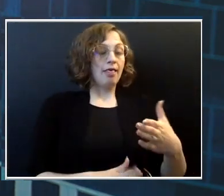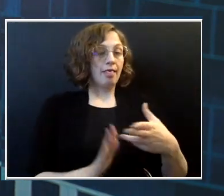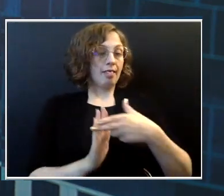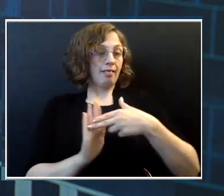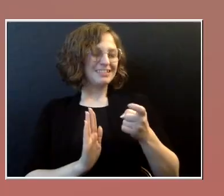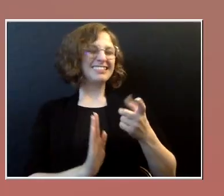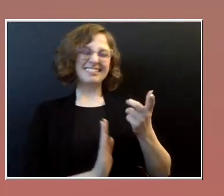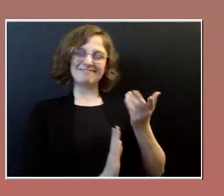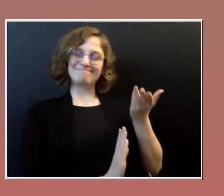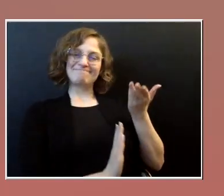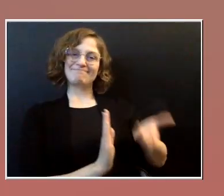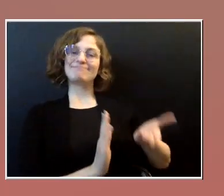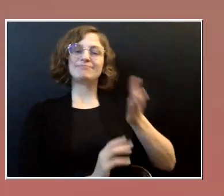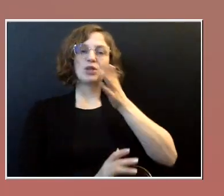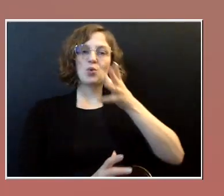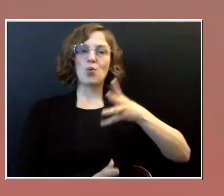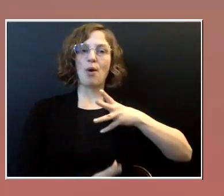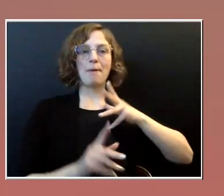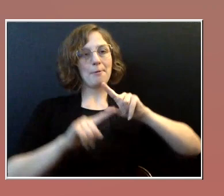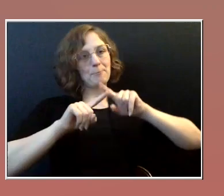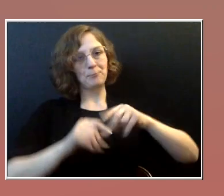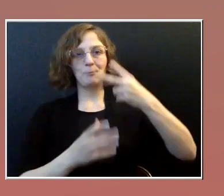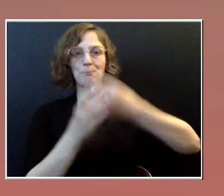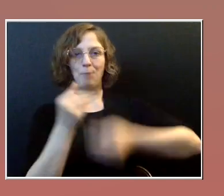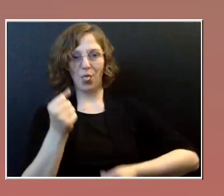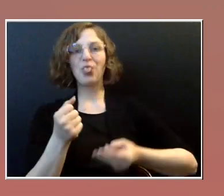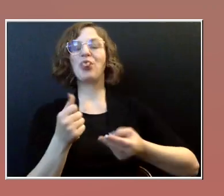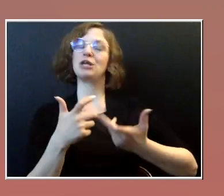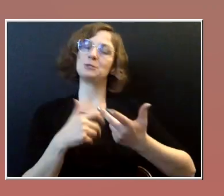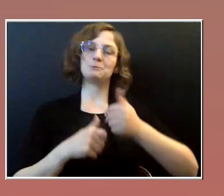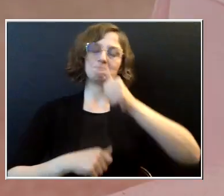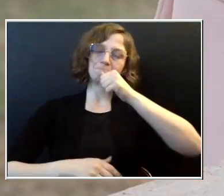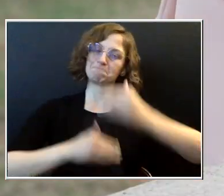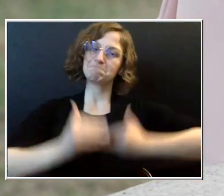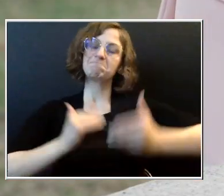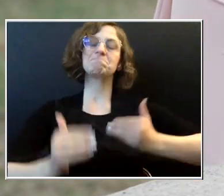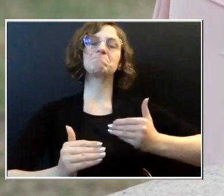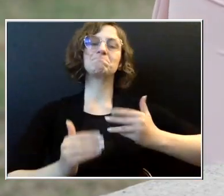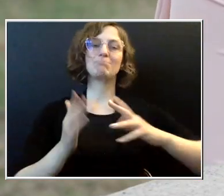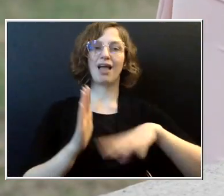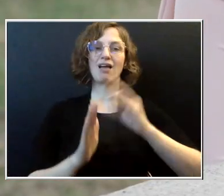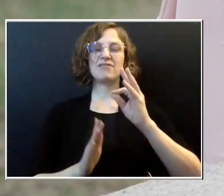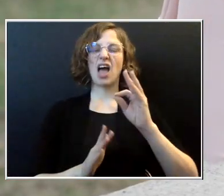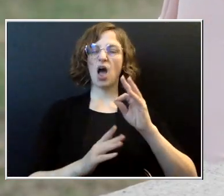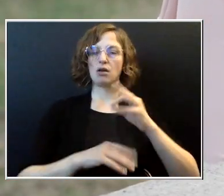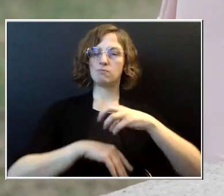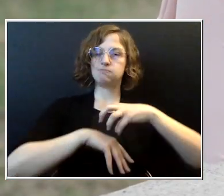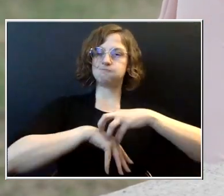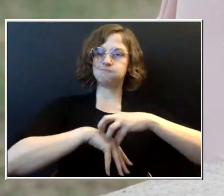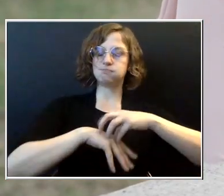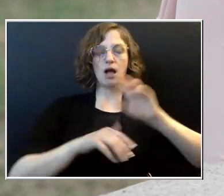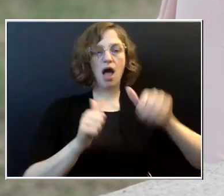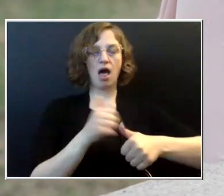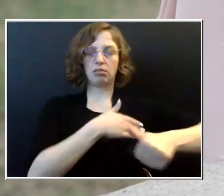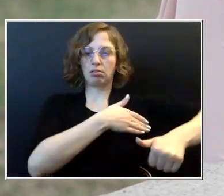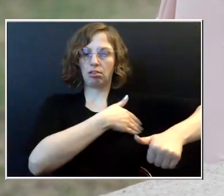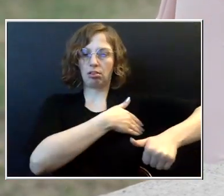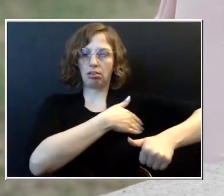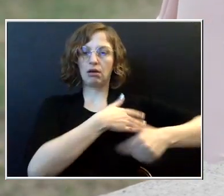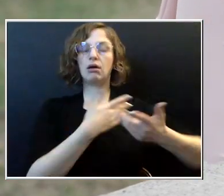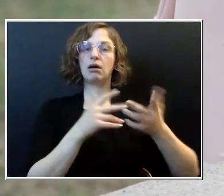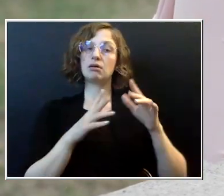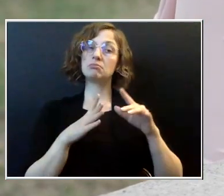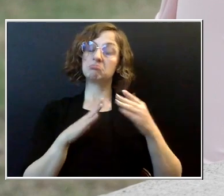pull her through. I found a lump under my left arm, and initially I thought it was a swollen lymph node, but